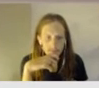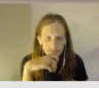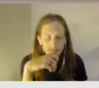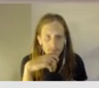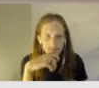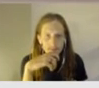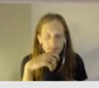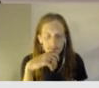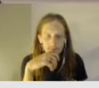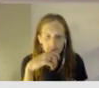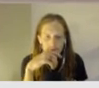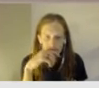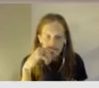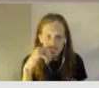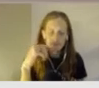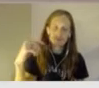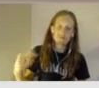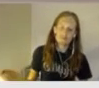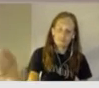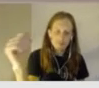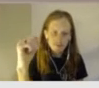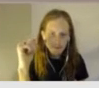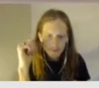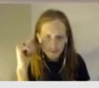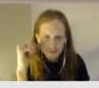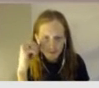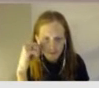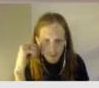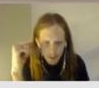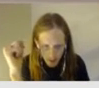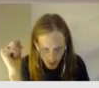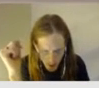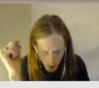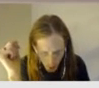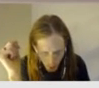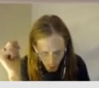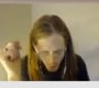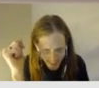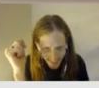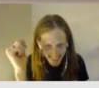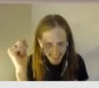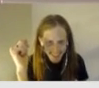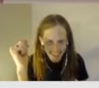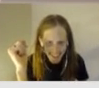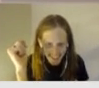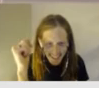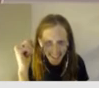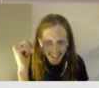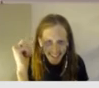say, though, I think that the gear does not make the photographer. A good photographer can go out and make a great photo, whatever else.